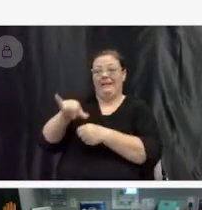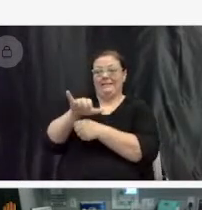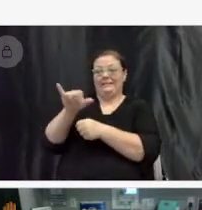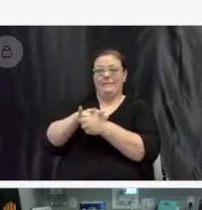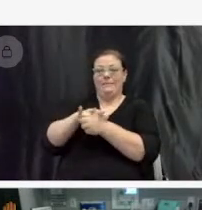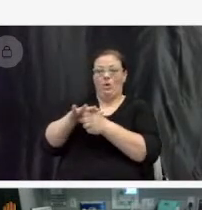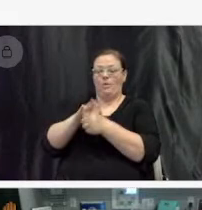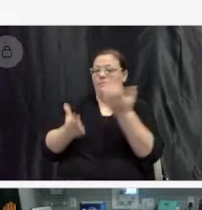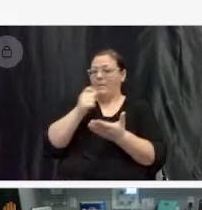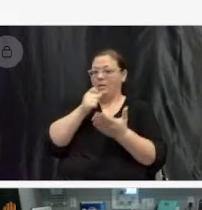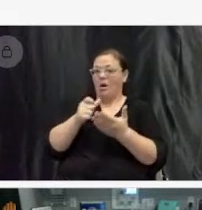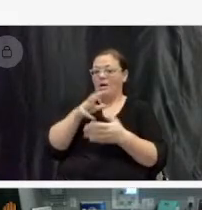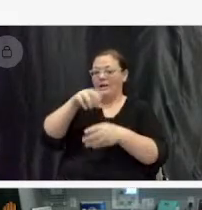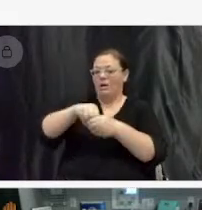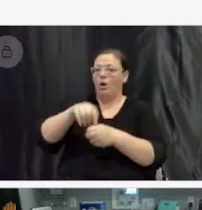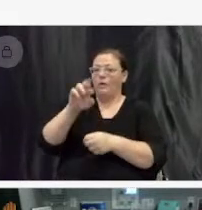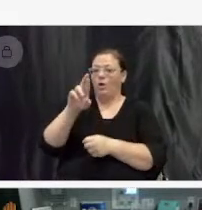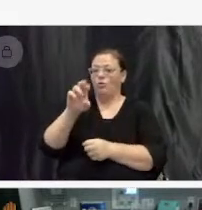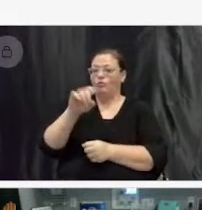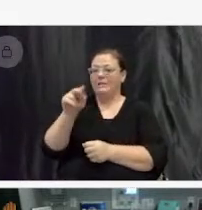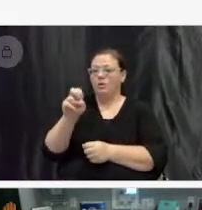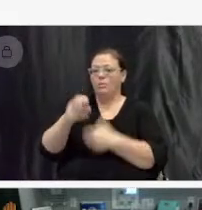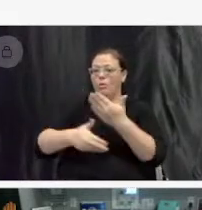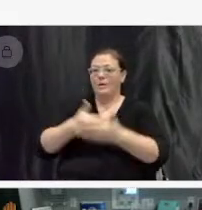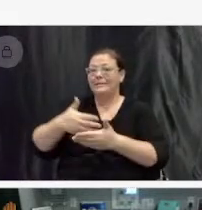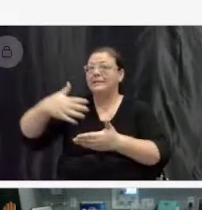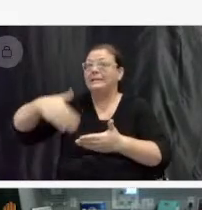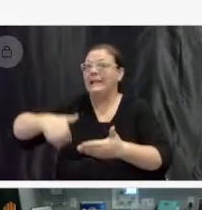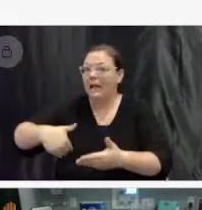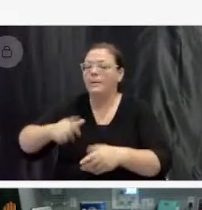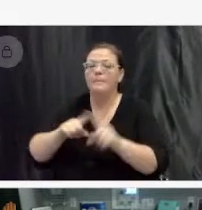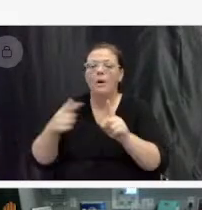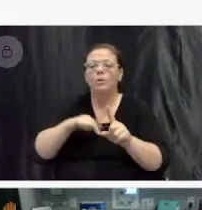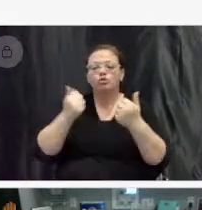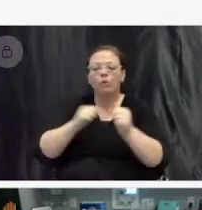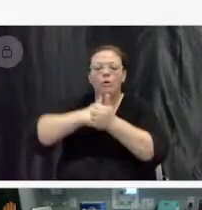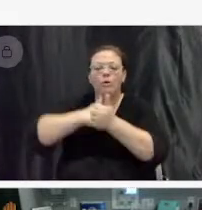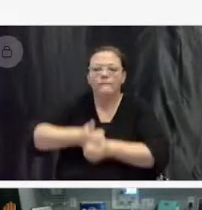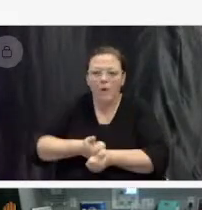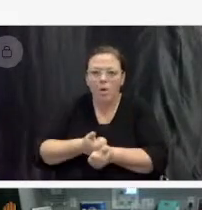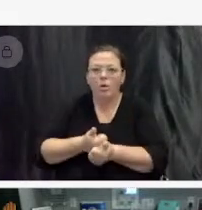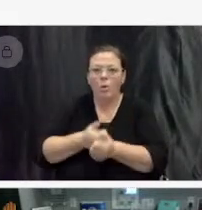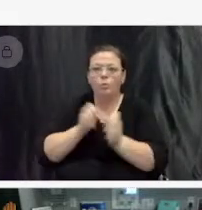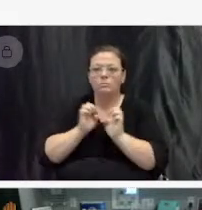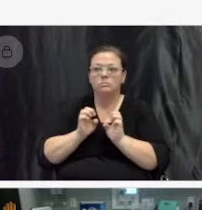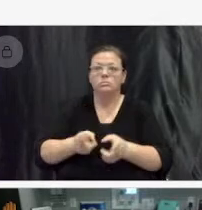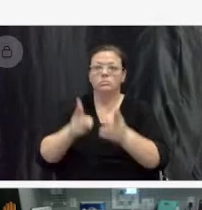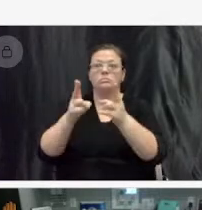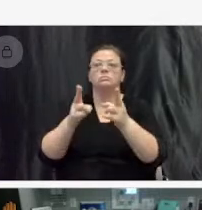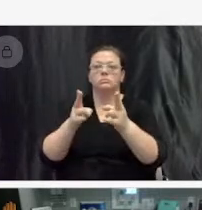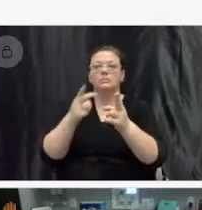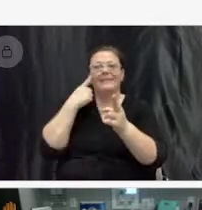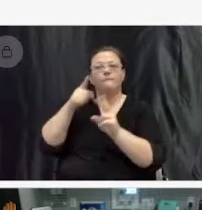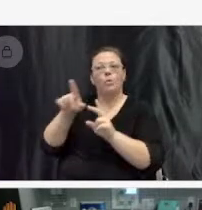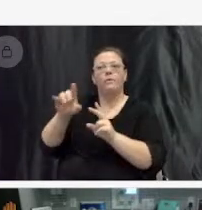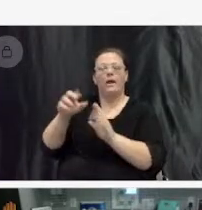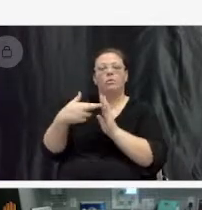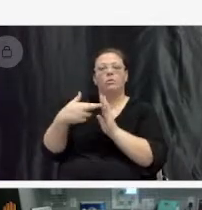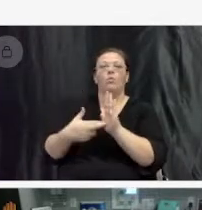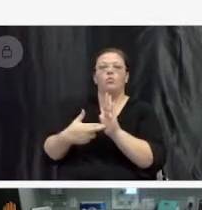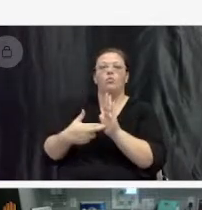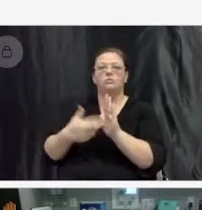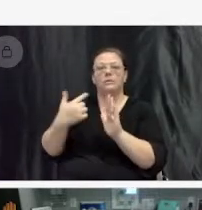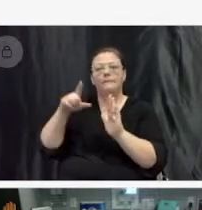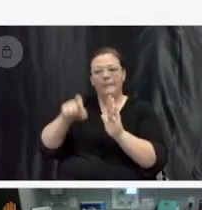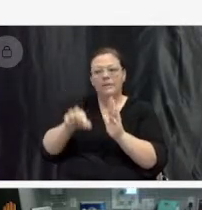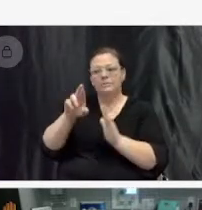a part of the rezoning process yet. We are just trying to abide by the city's new regulations with urgency and per their guidelines. It must be